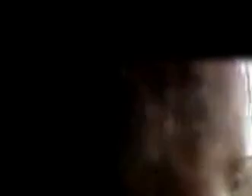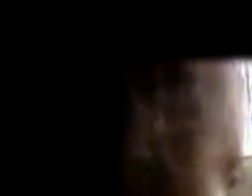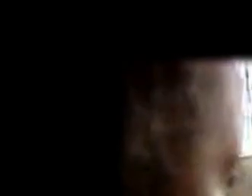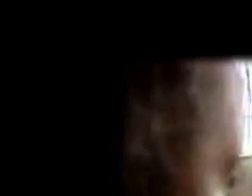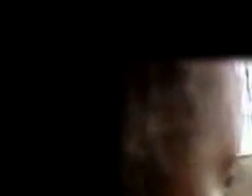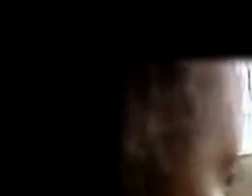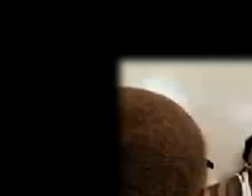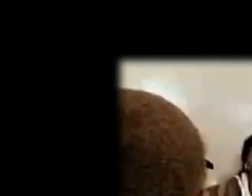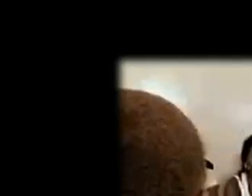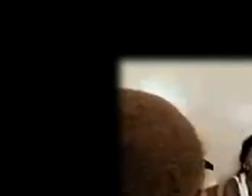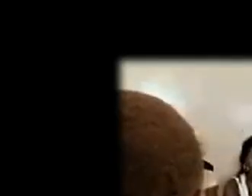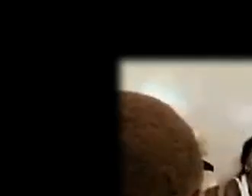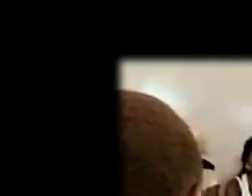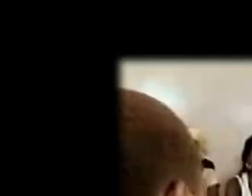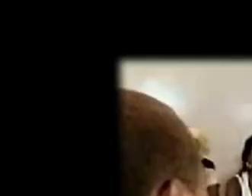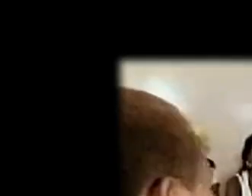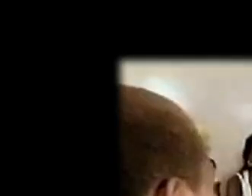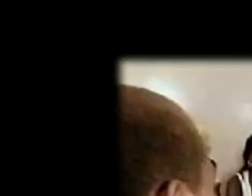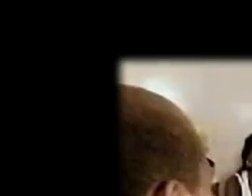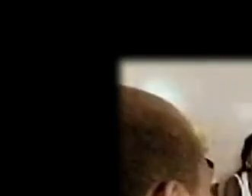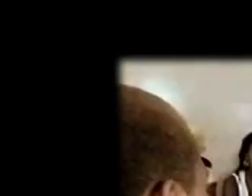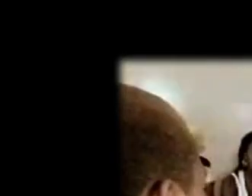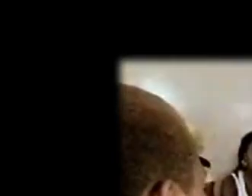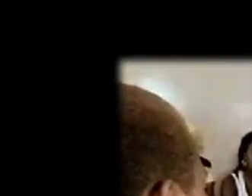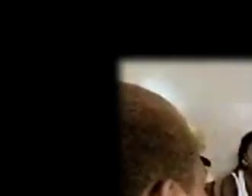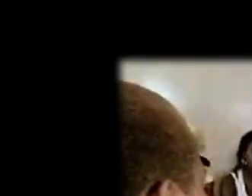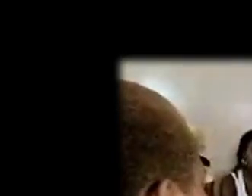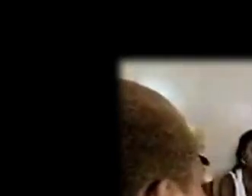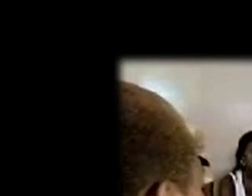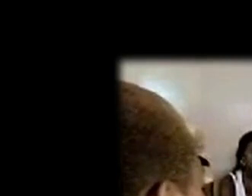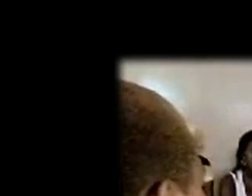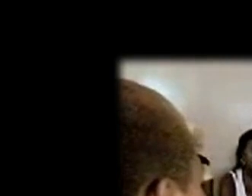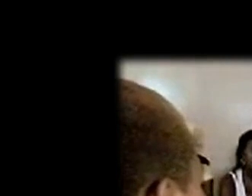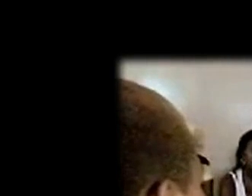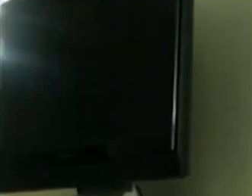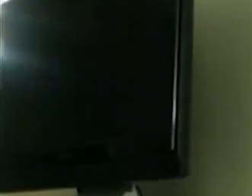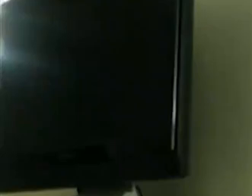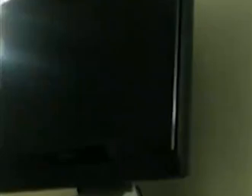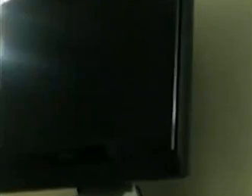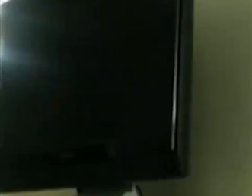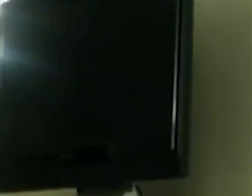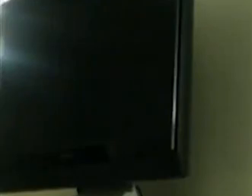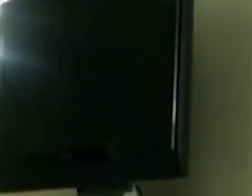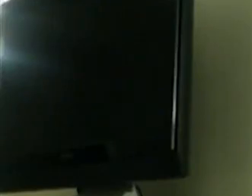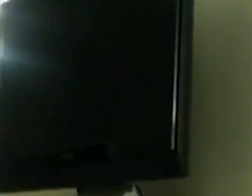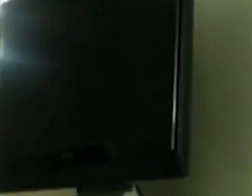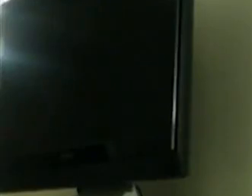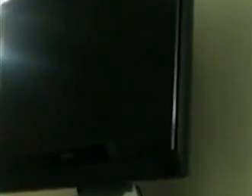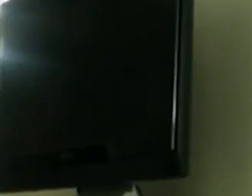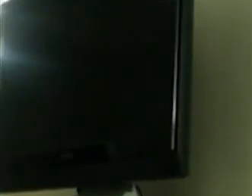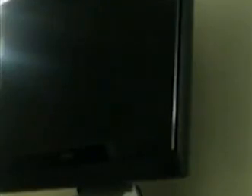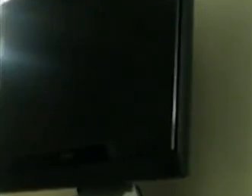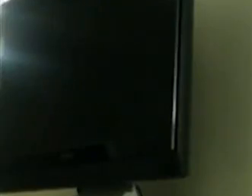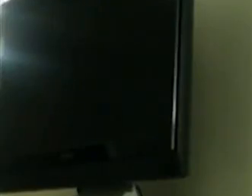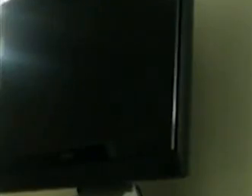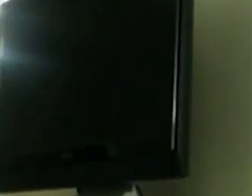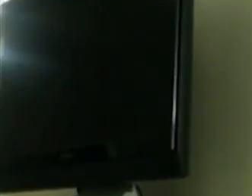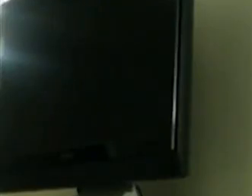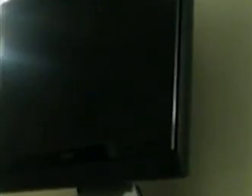member. I sit at South African National AIDS Council representing women of South